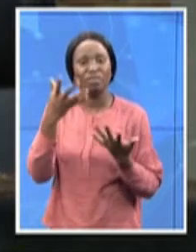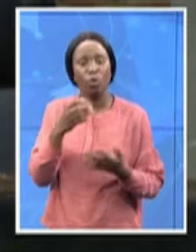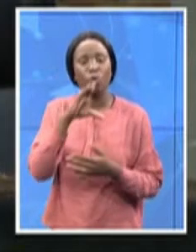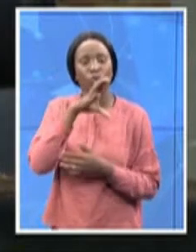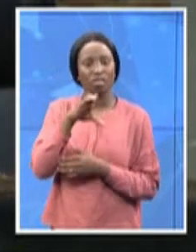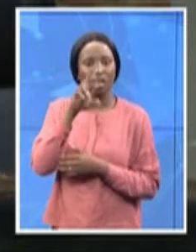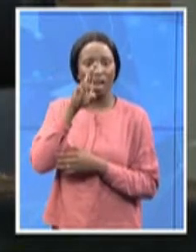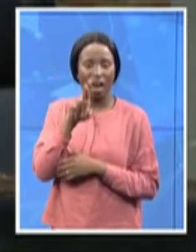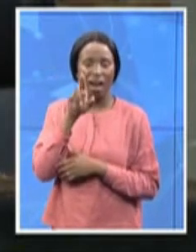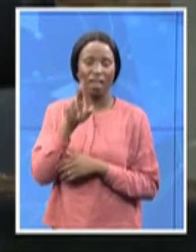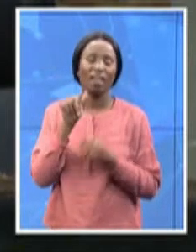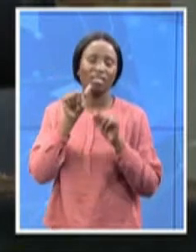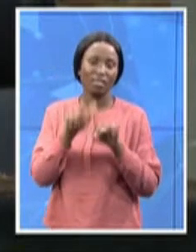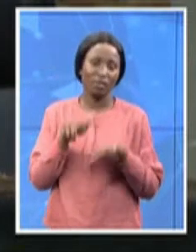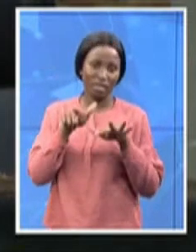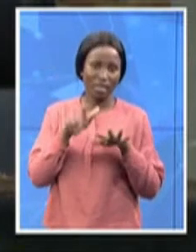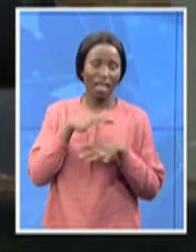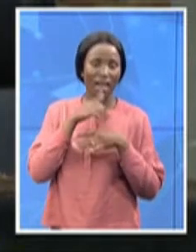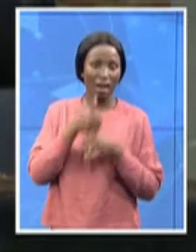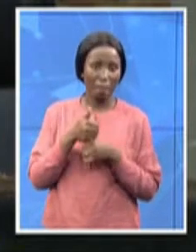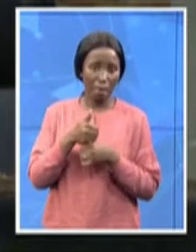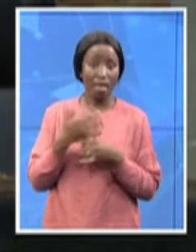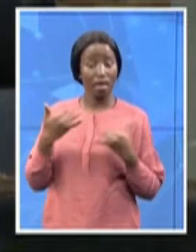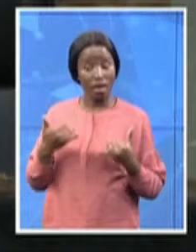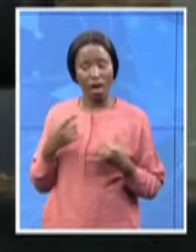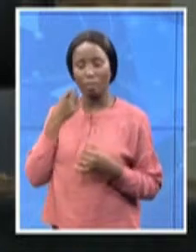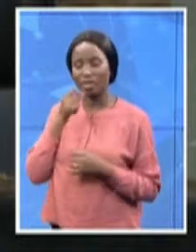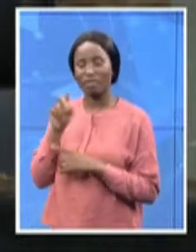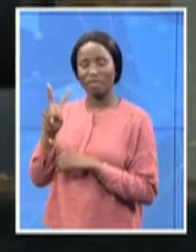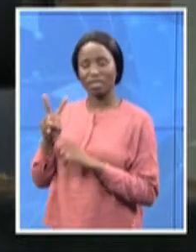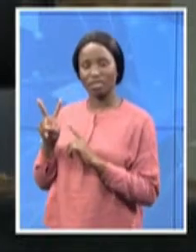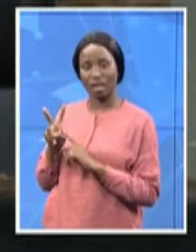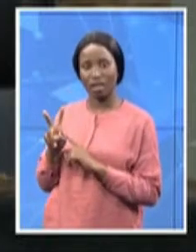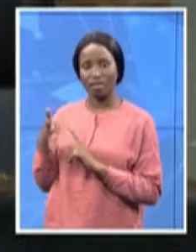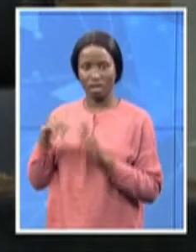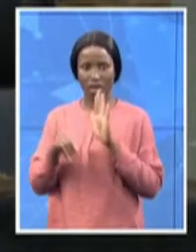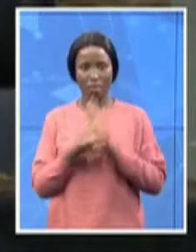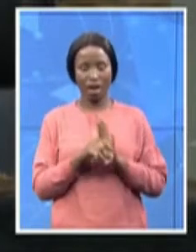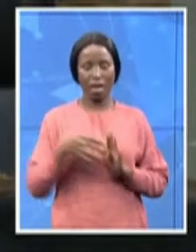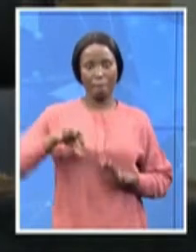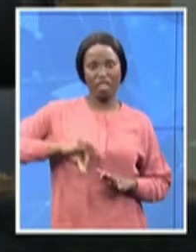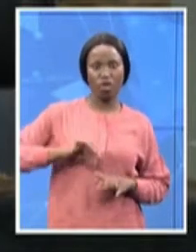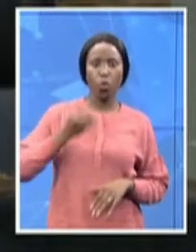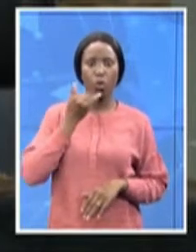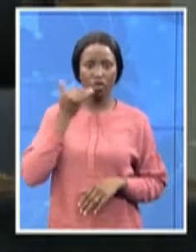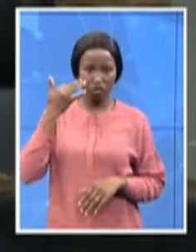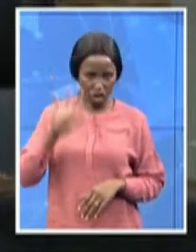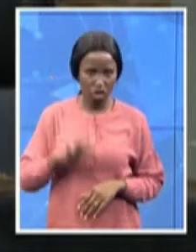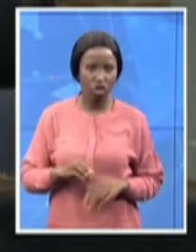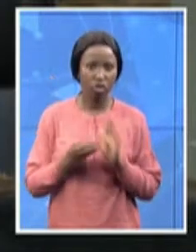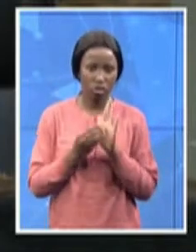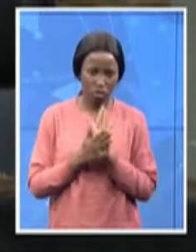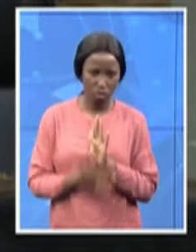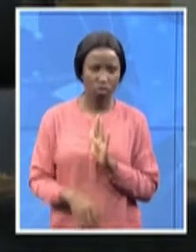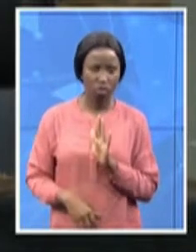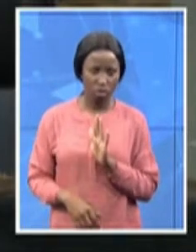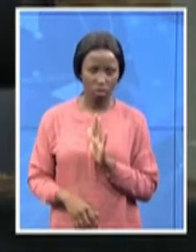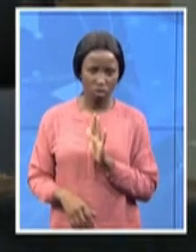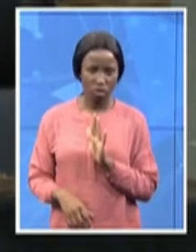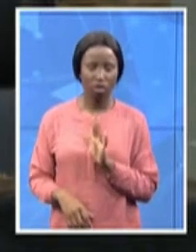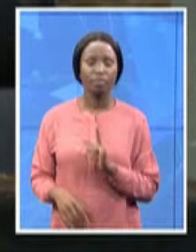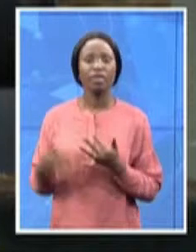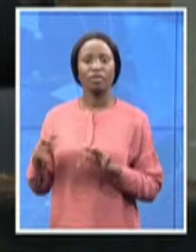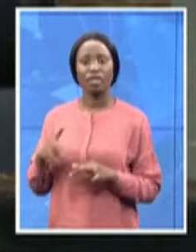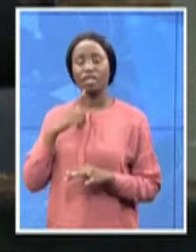on the identity of the beneficiary. He said he had been approached by one of the managers of that